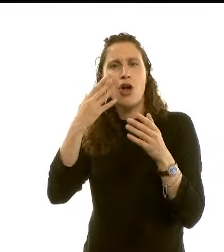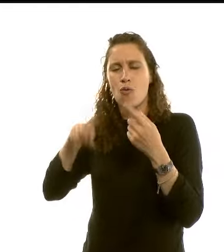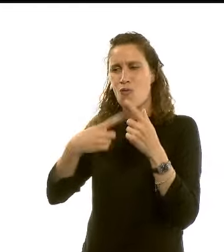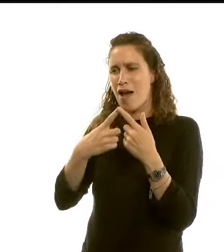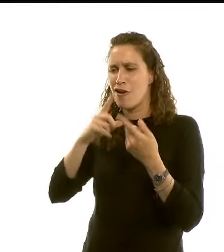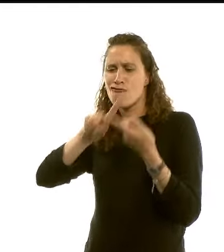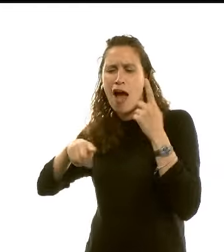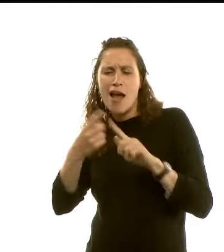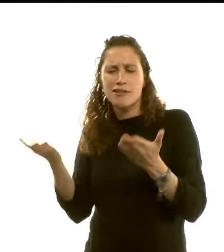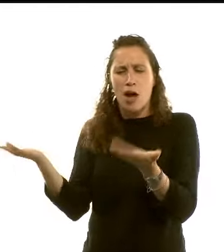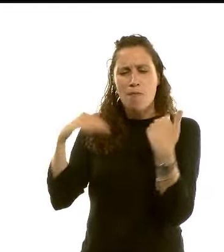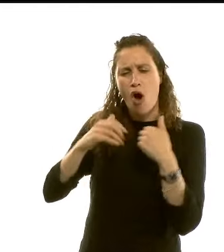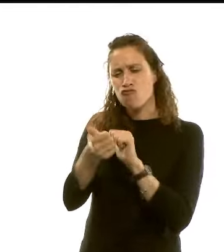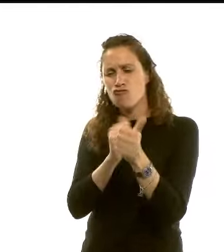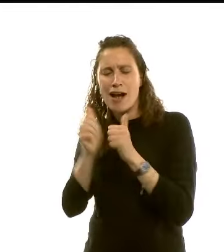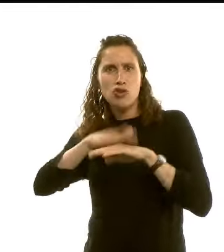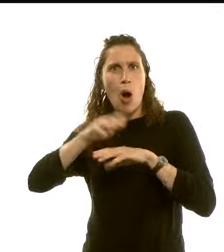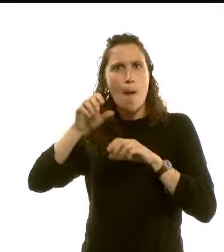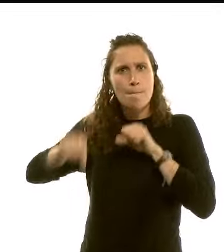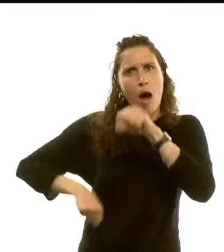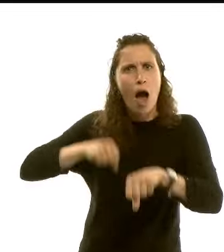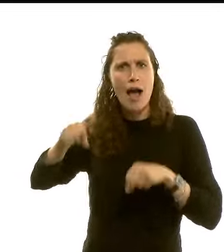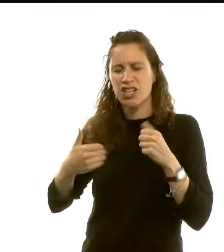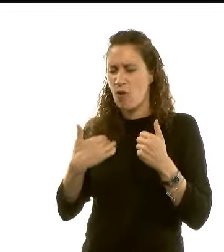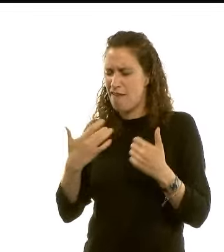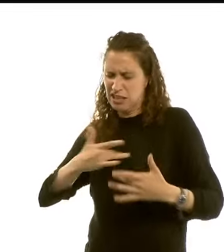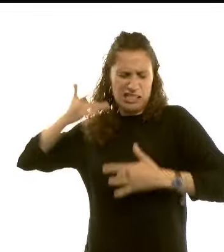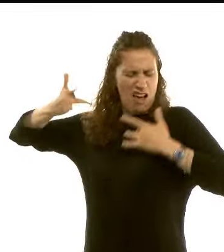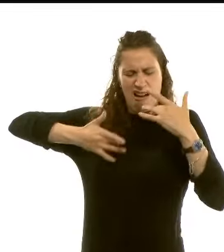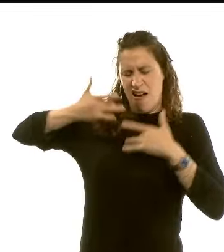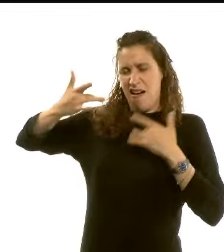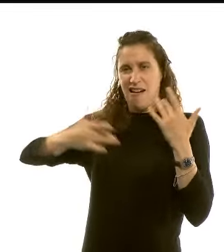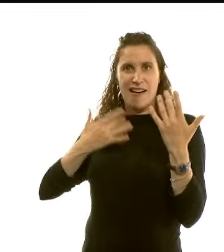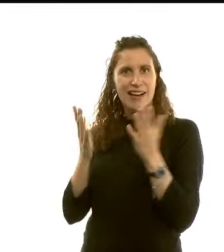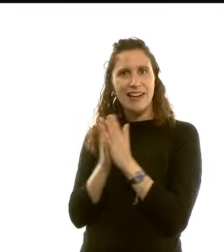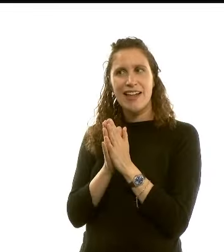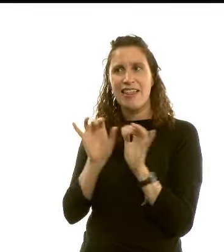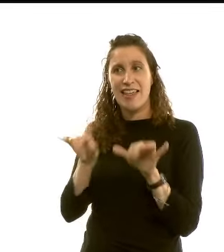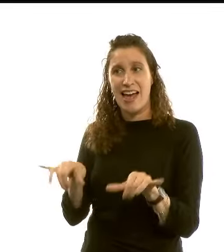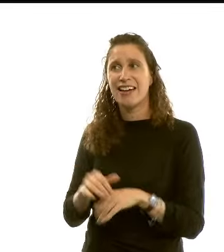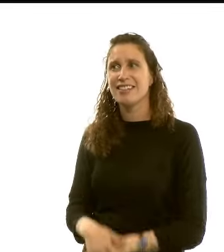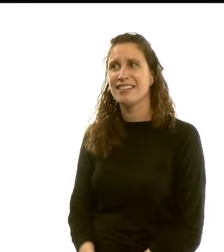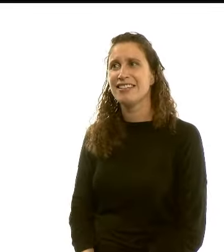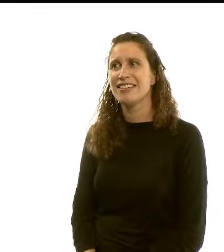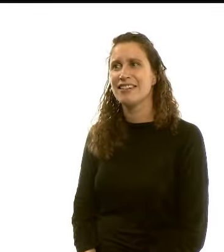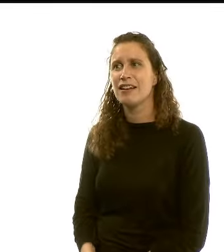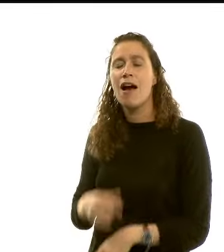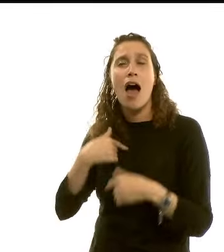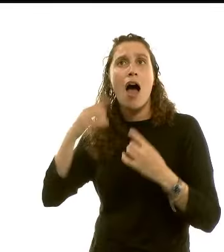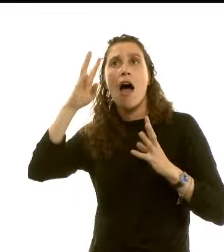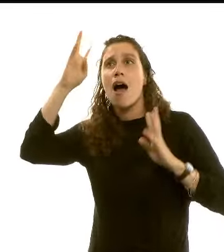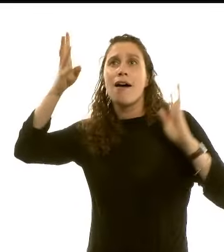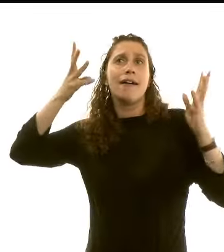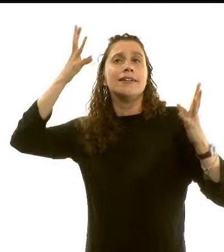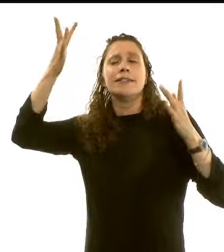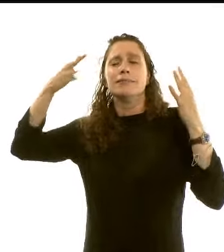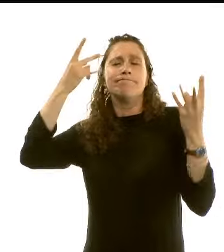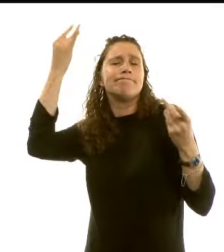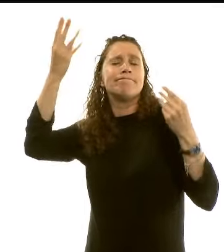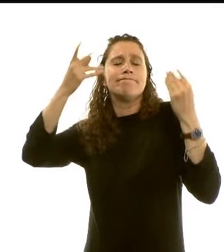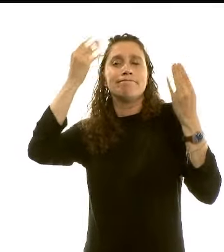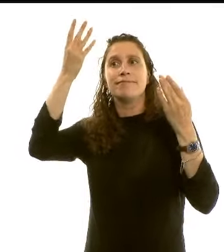bikes. You get on your bikes and you race, and there's that exhilaration that you feel. Also, I'm very whimsical in my thoughts and always